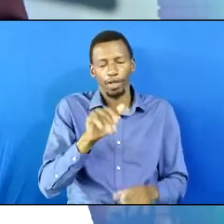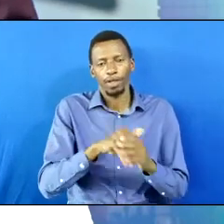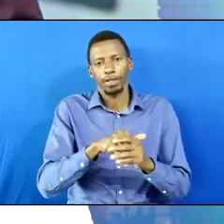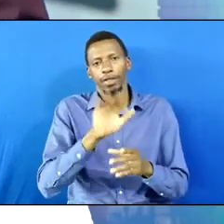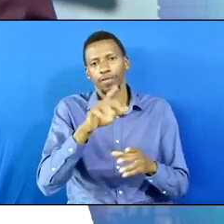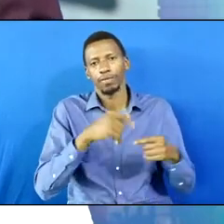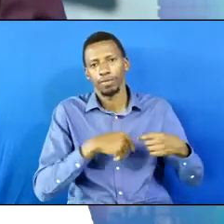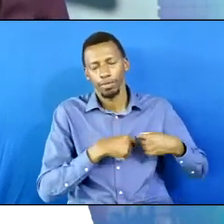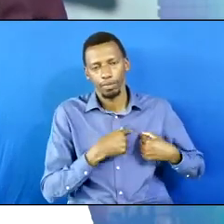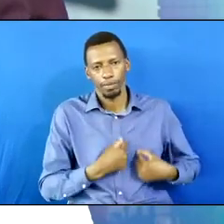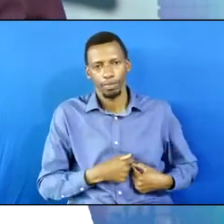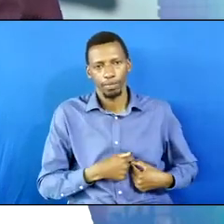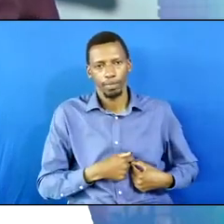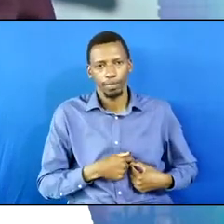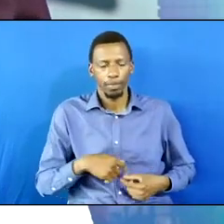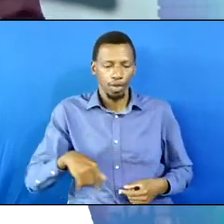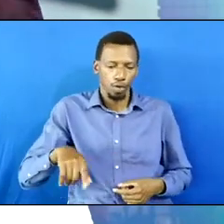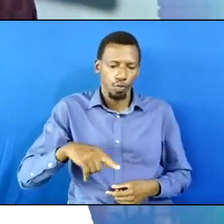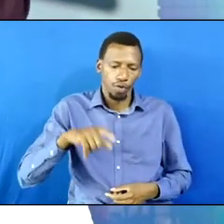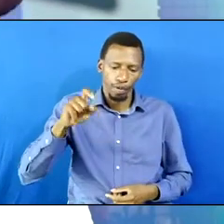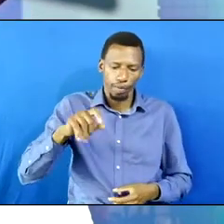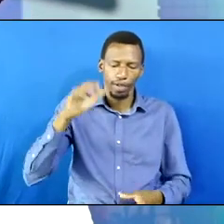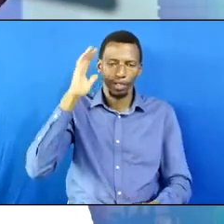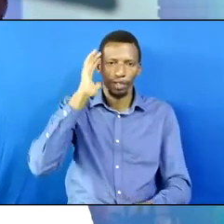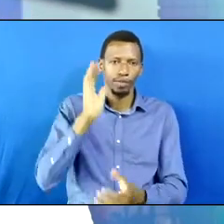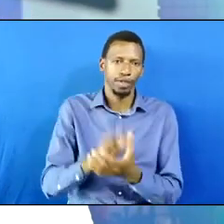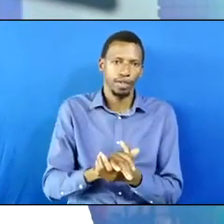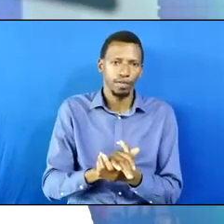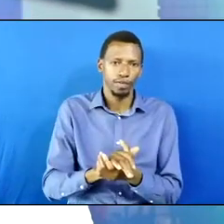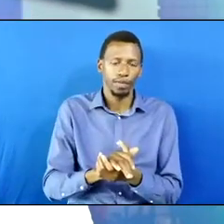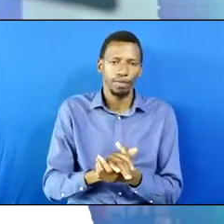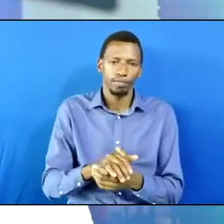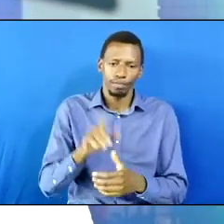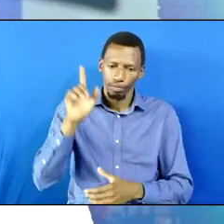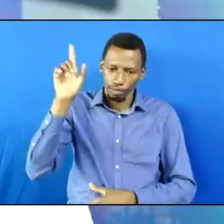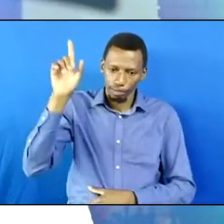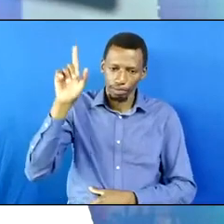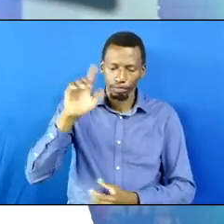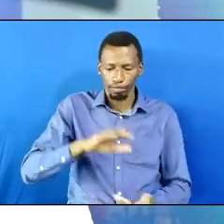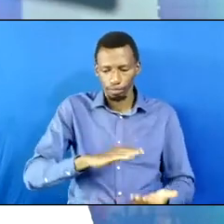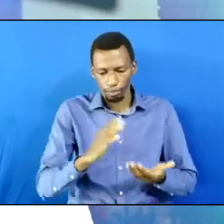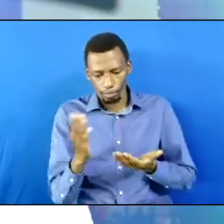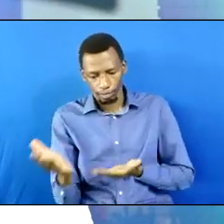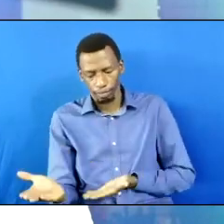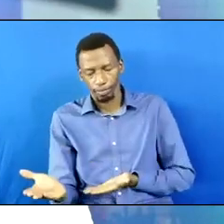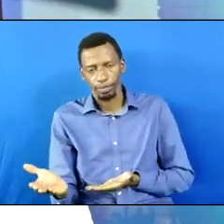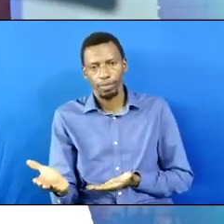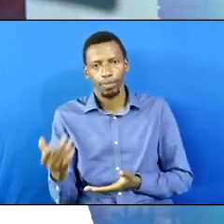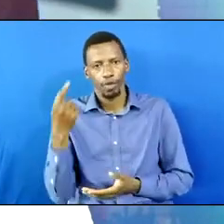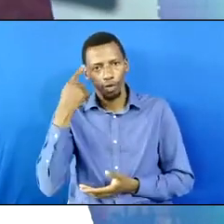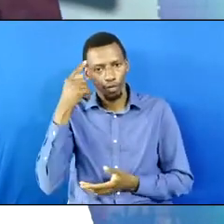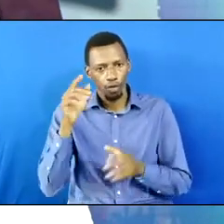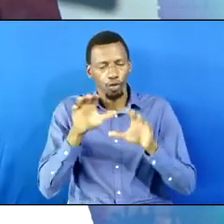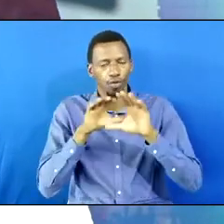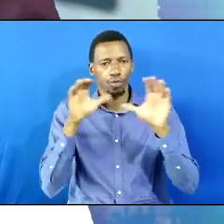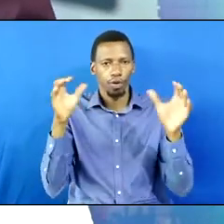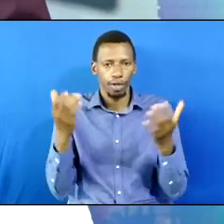We must believe not only that he died for the